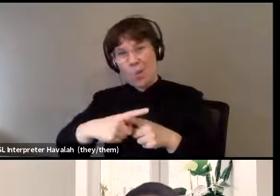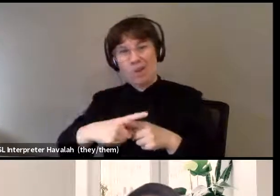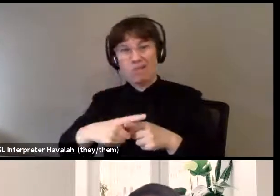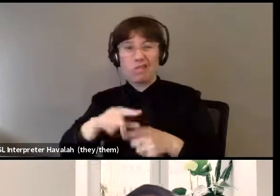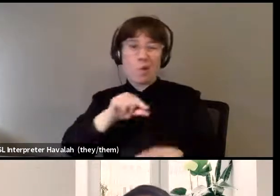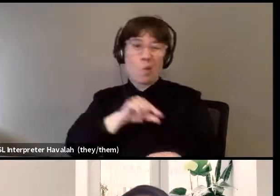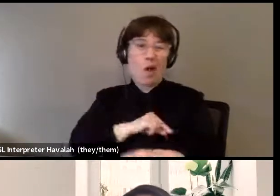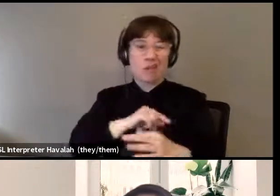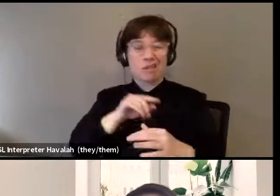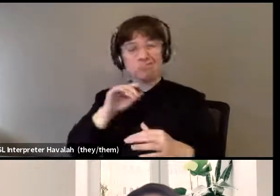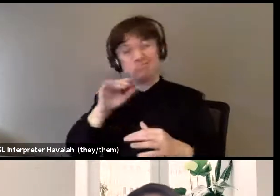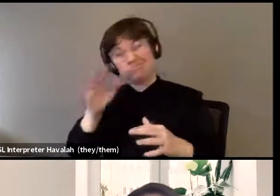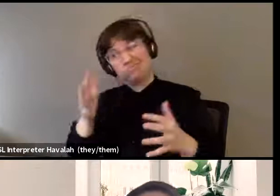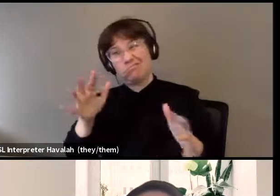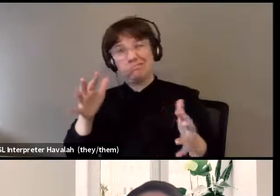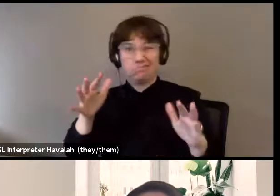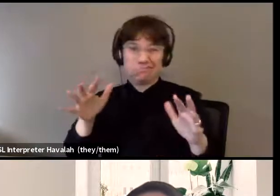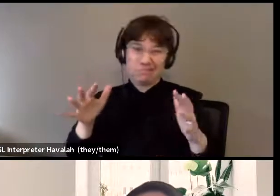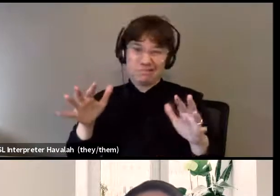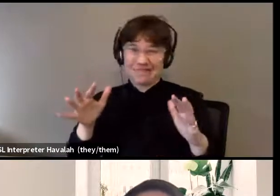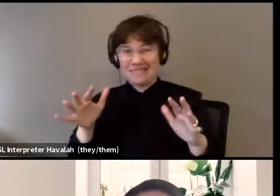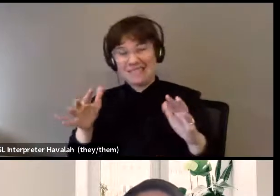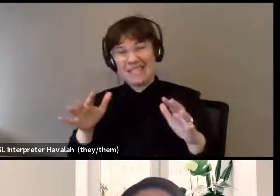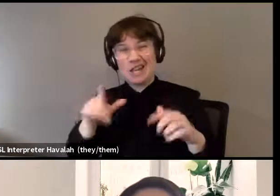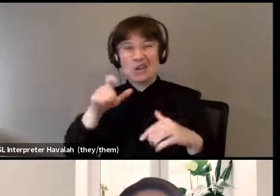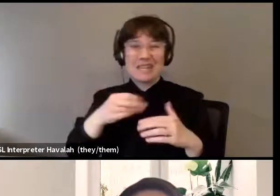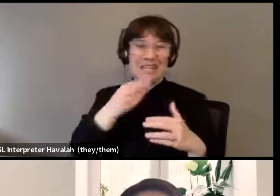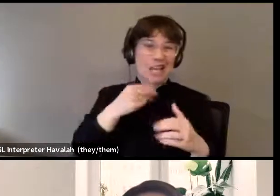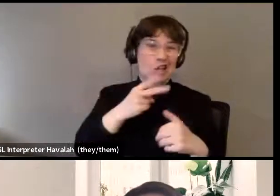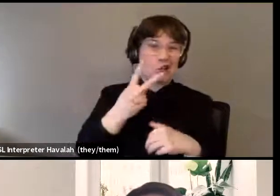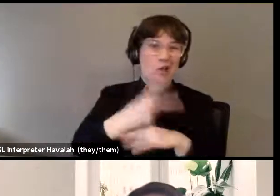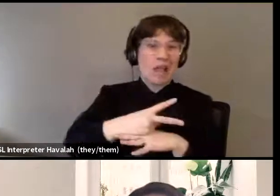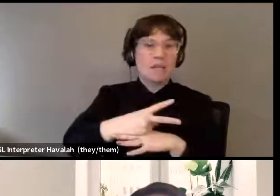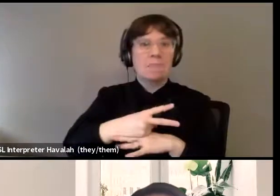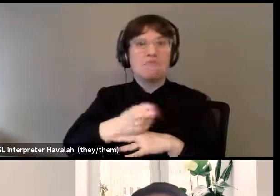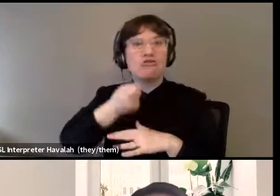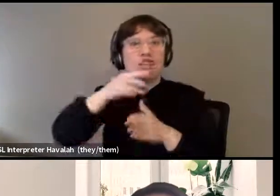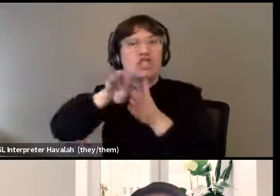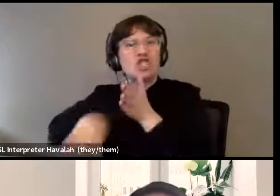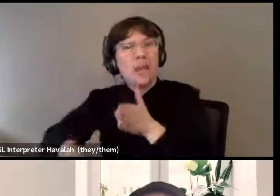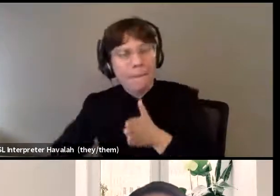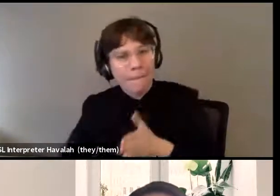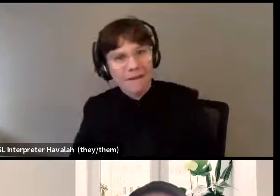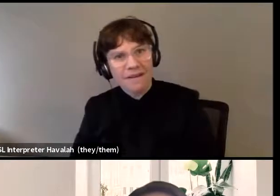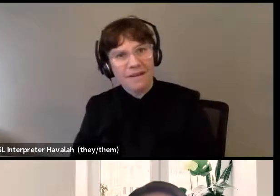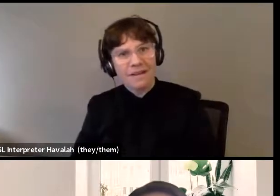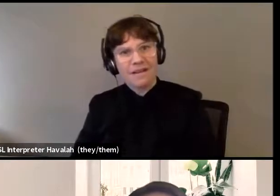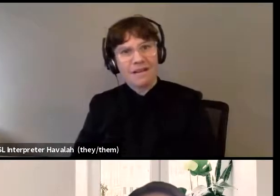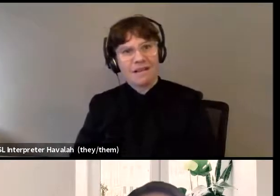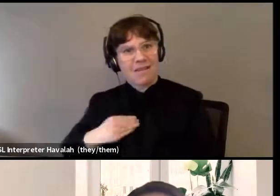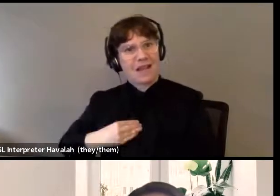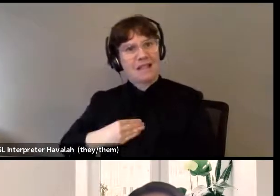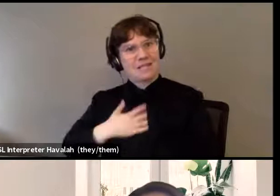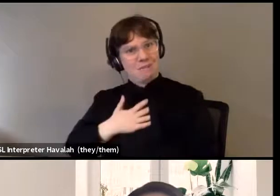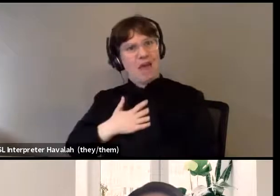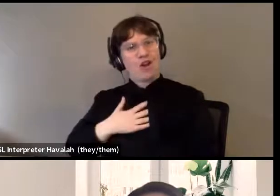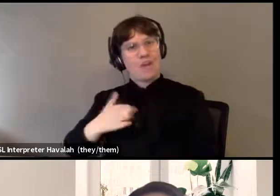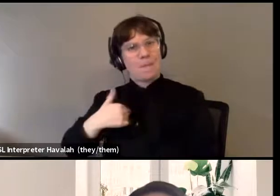hit or miss sometimes. Like sometimes you had to eat that within like 2 days, but it was so cheap. And actually they were kind of like a lot of the inspiration for 40